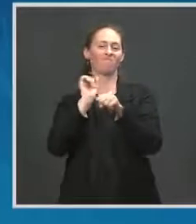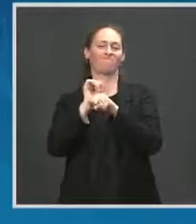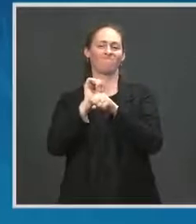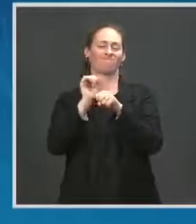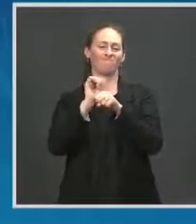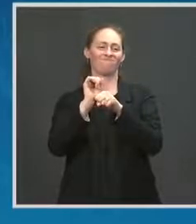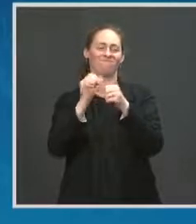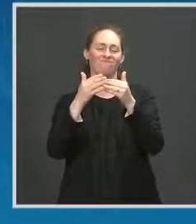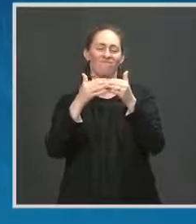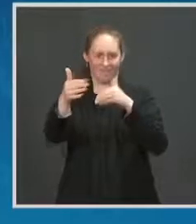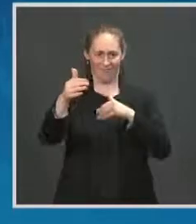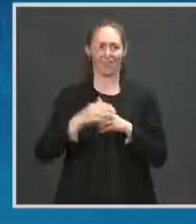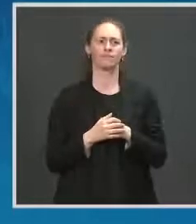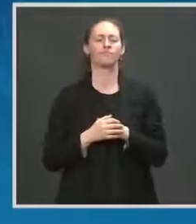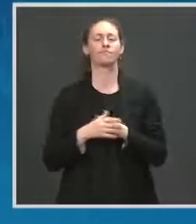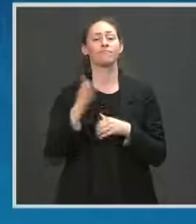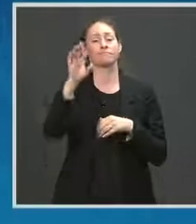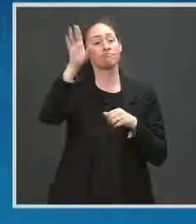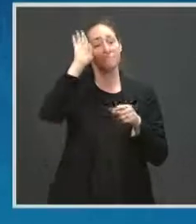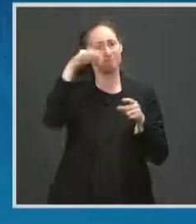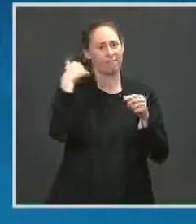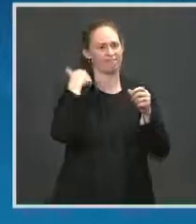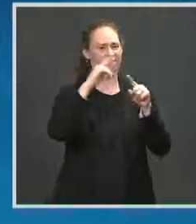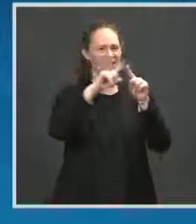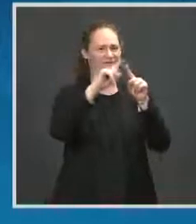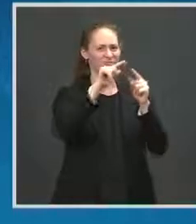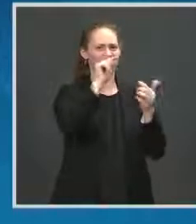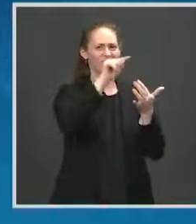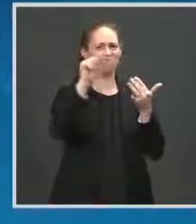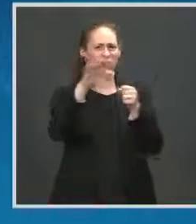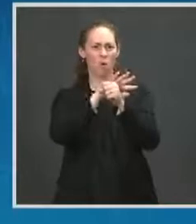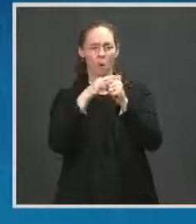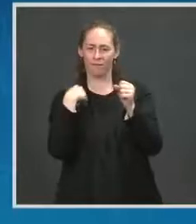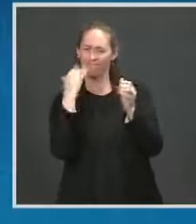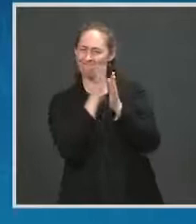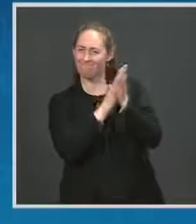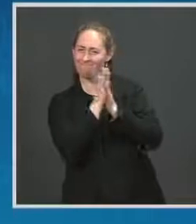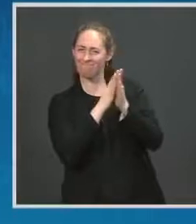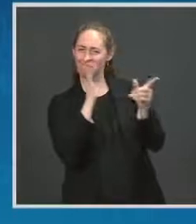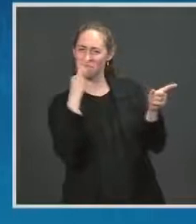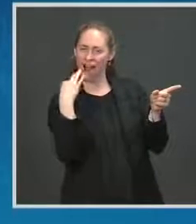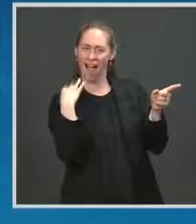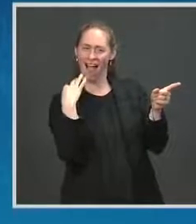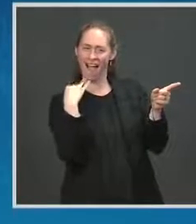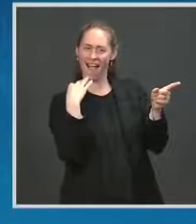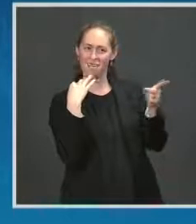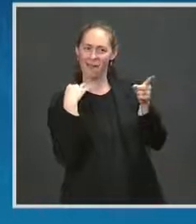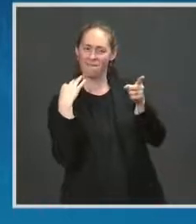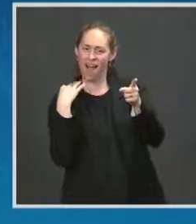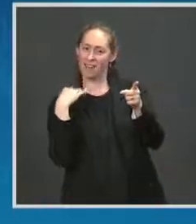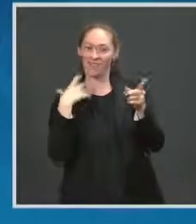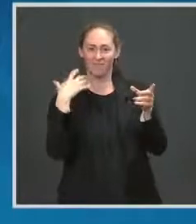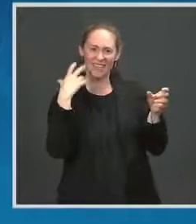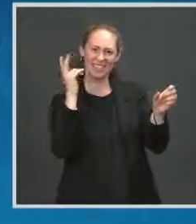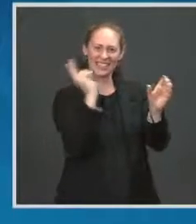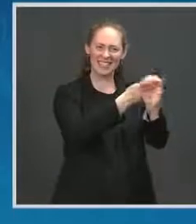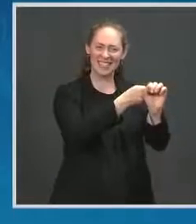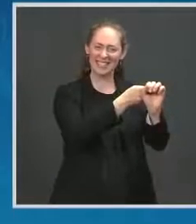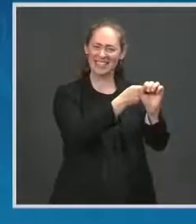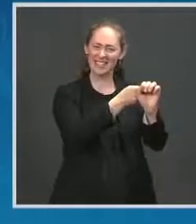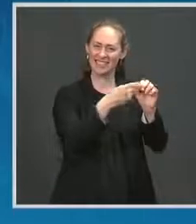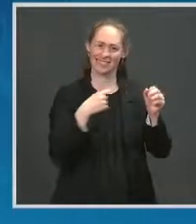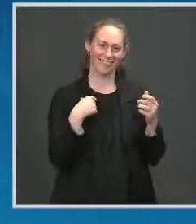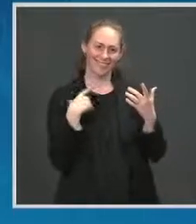local factories that I am planning to apply with, and I look forward to getting my foot in the door and further developing my skills